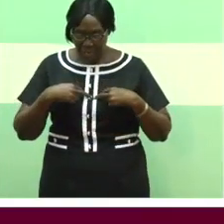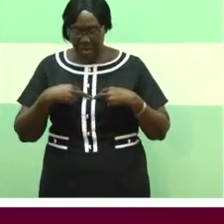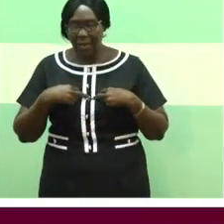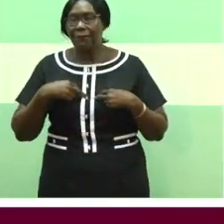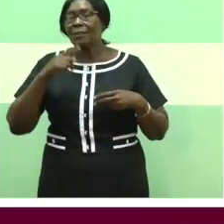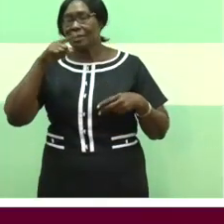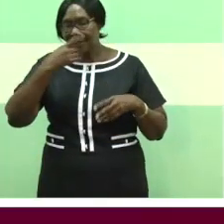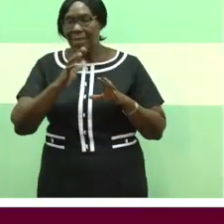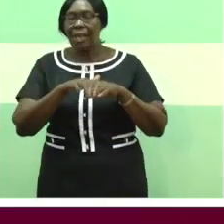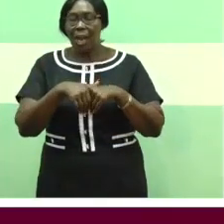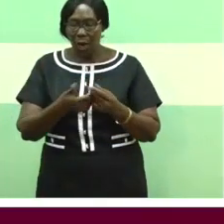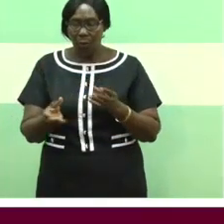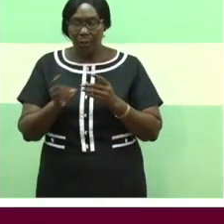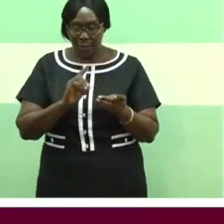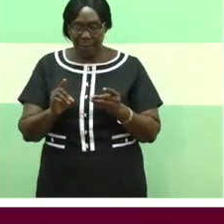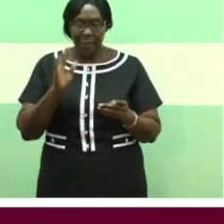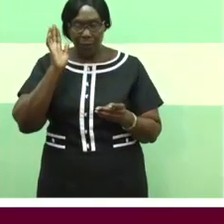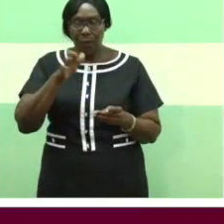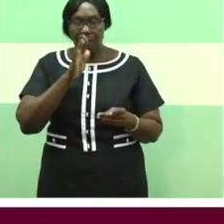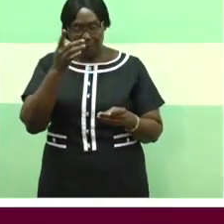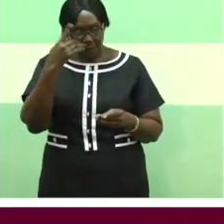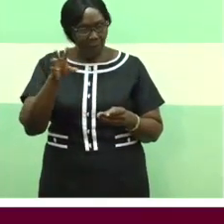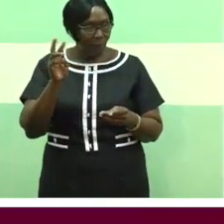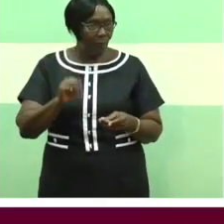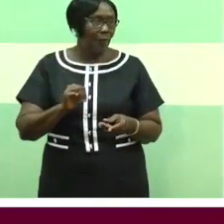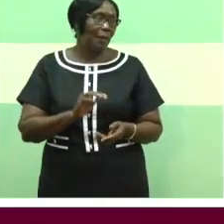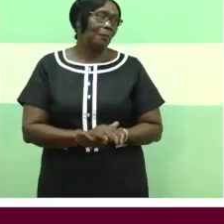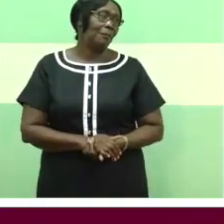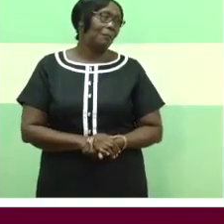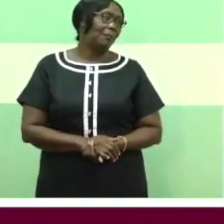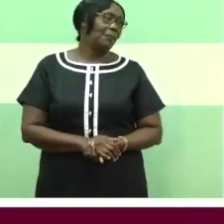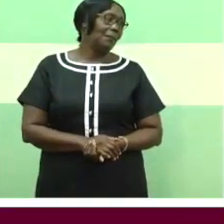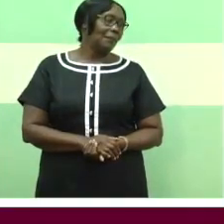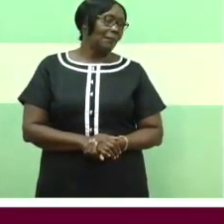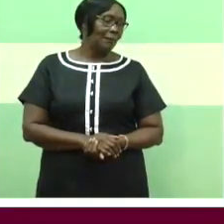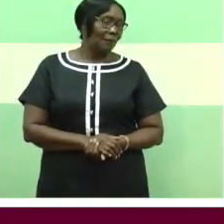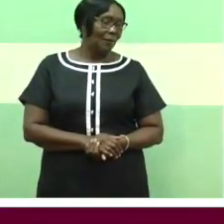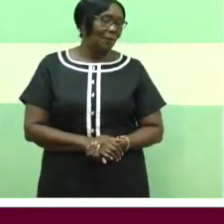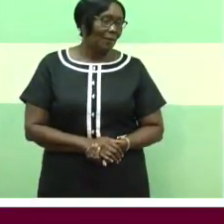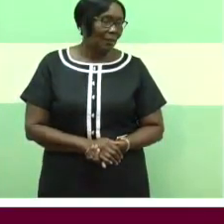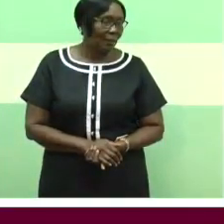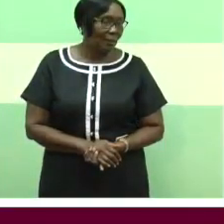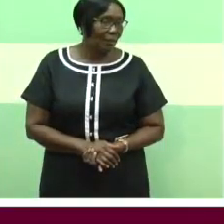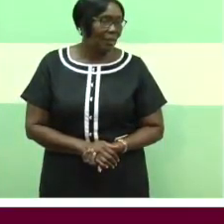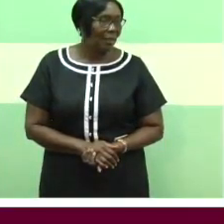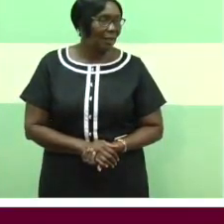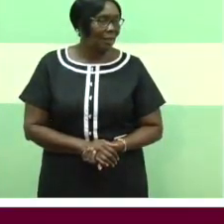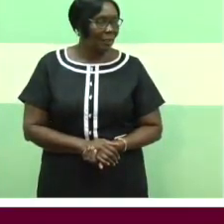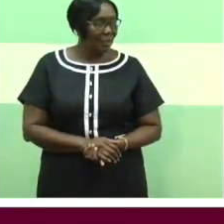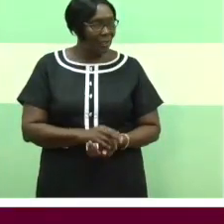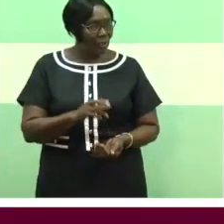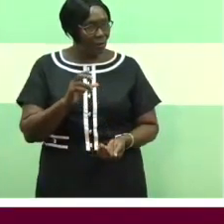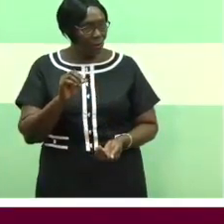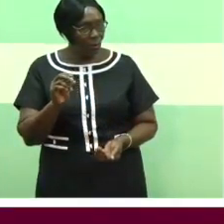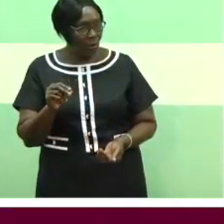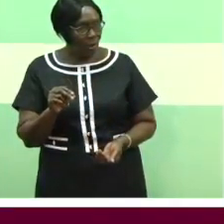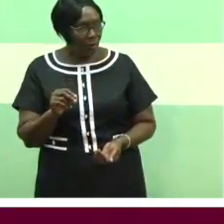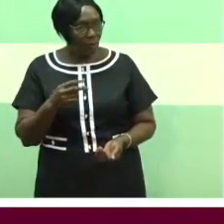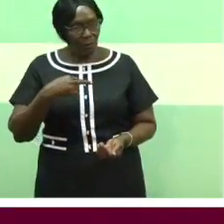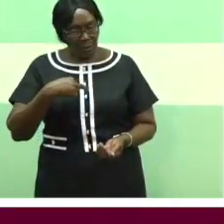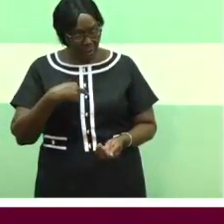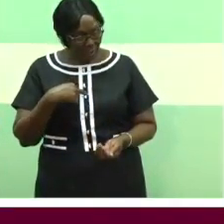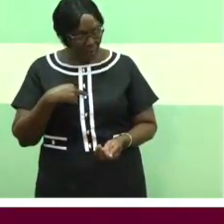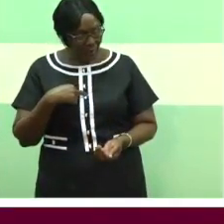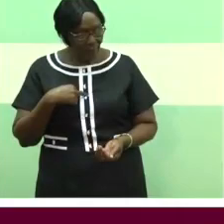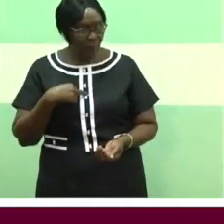say with how the day would be for them. All right, so this is your glue gun. So you may not have